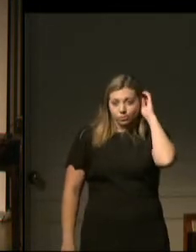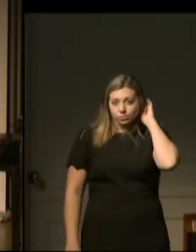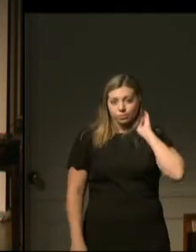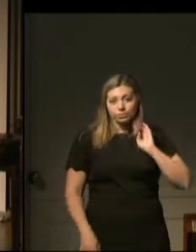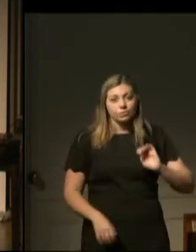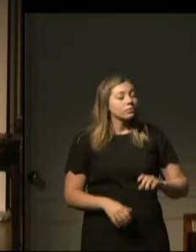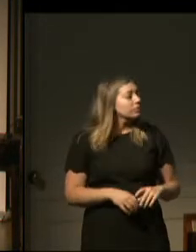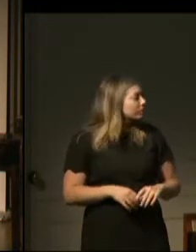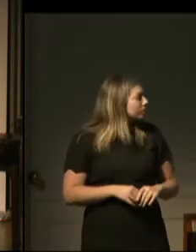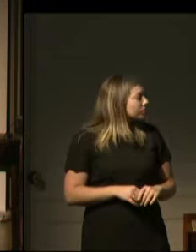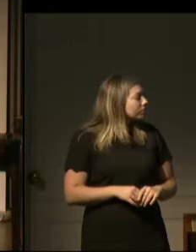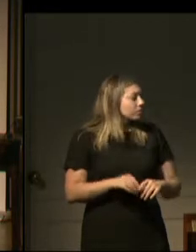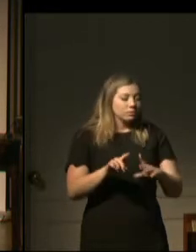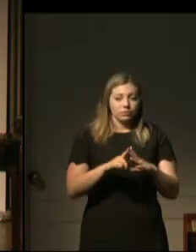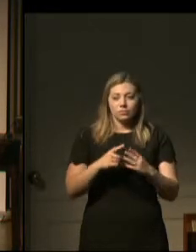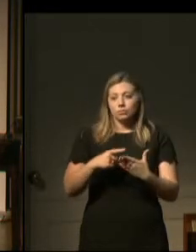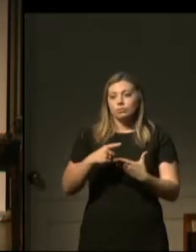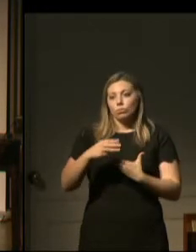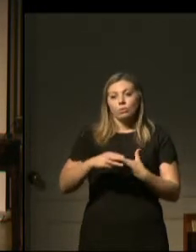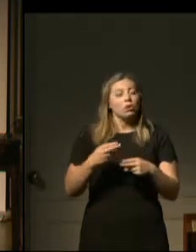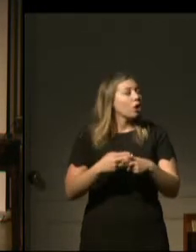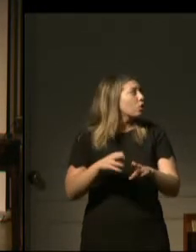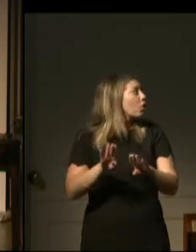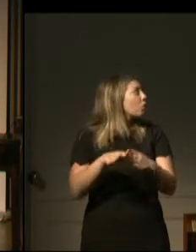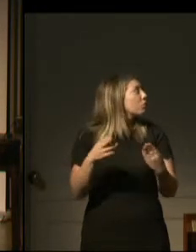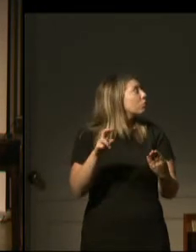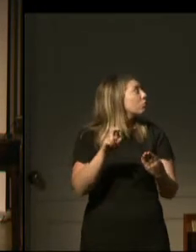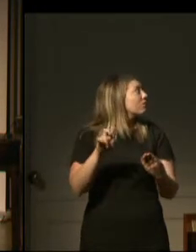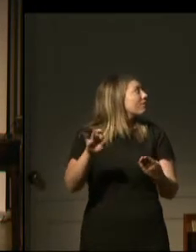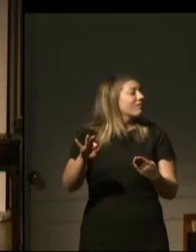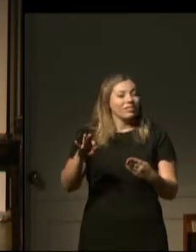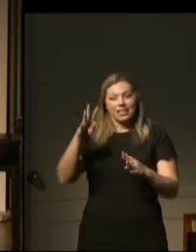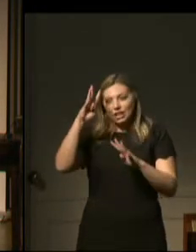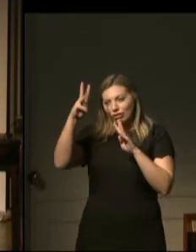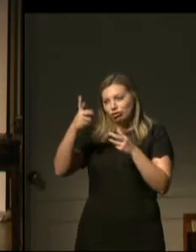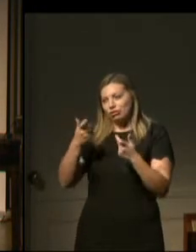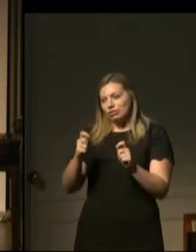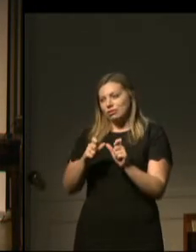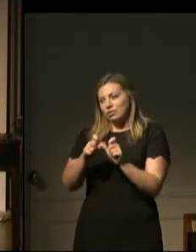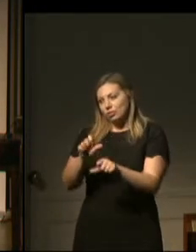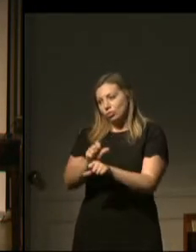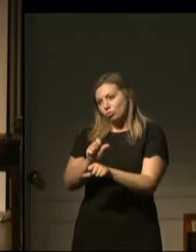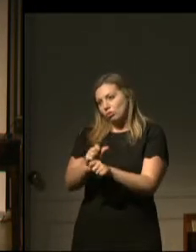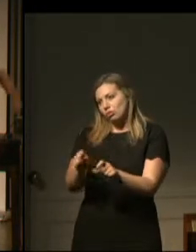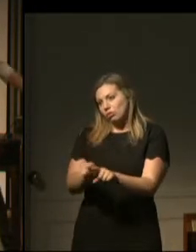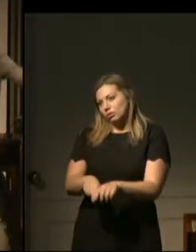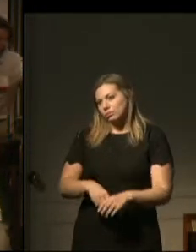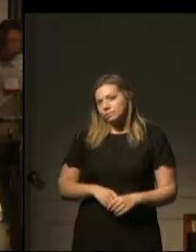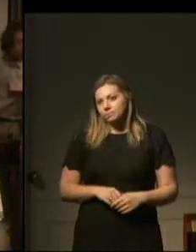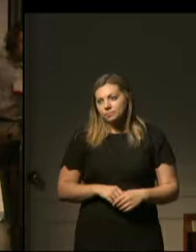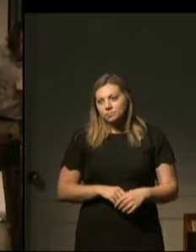we started this program called Open Reef Innovations, and we're trying to continue this work as well.